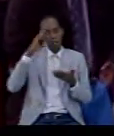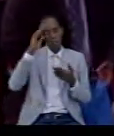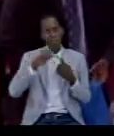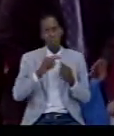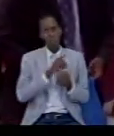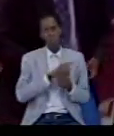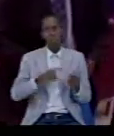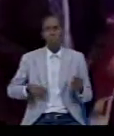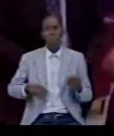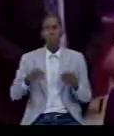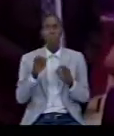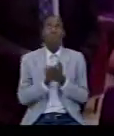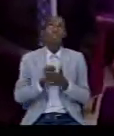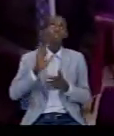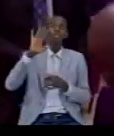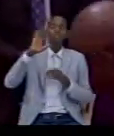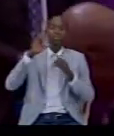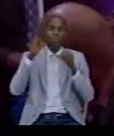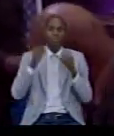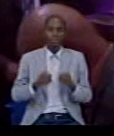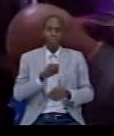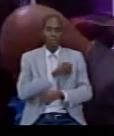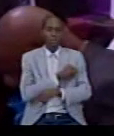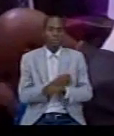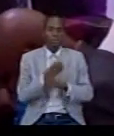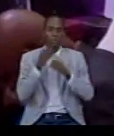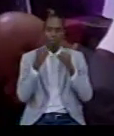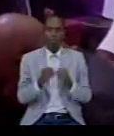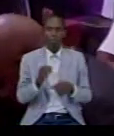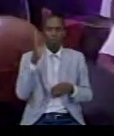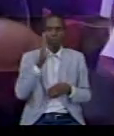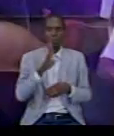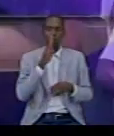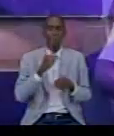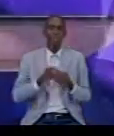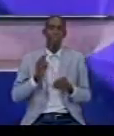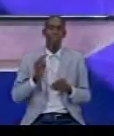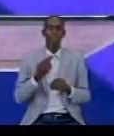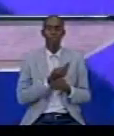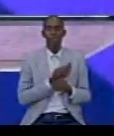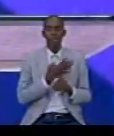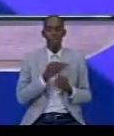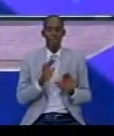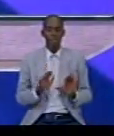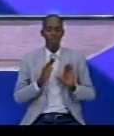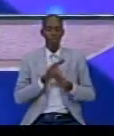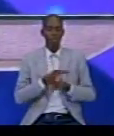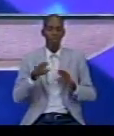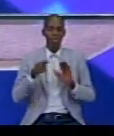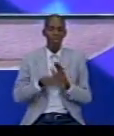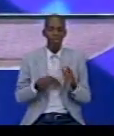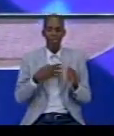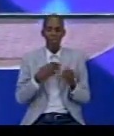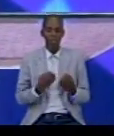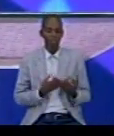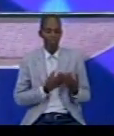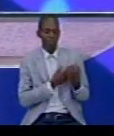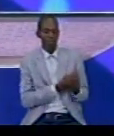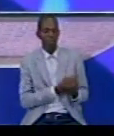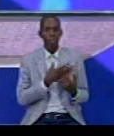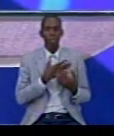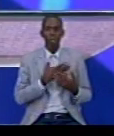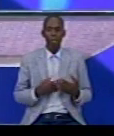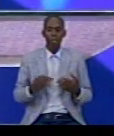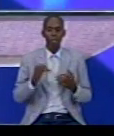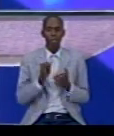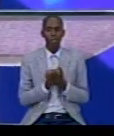us, his power will be in us, and the assurance and the fearlessness and the courage and the conviction will be in